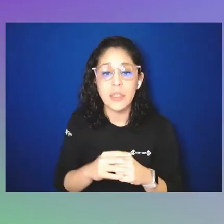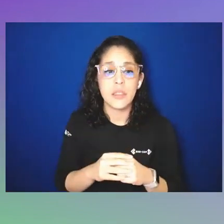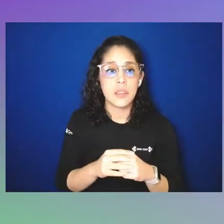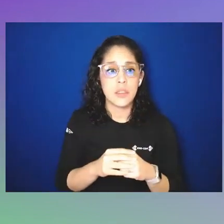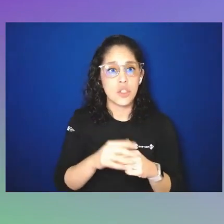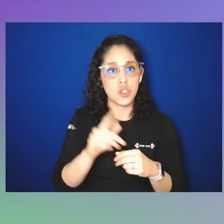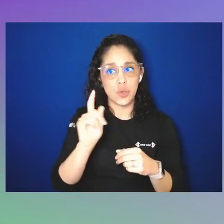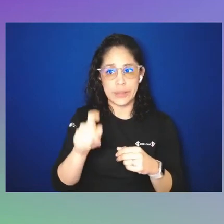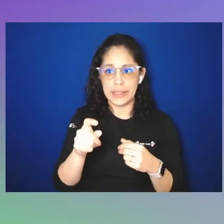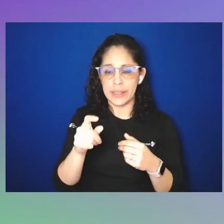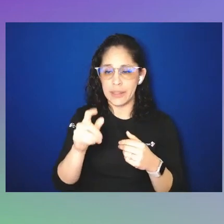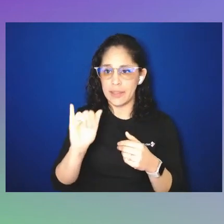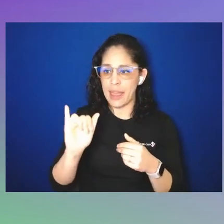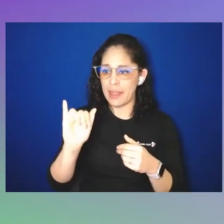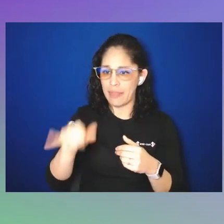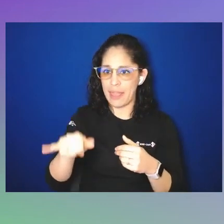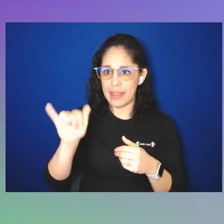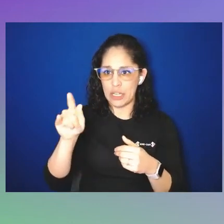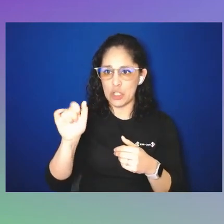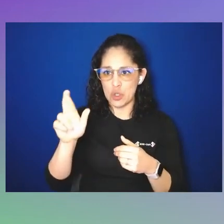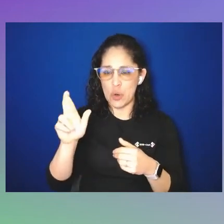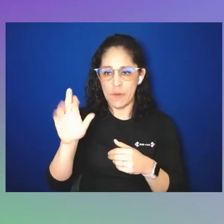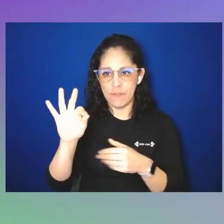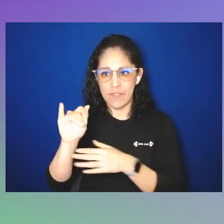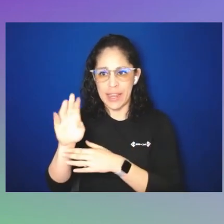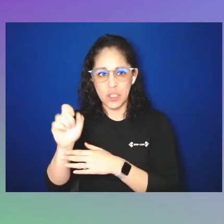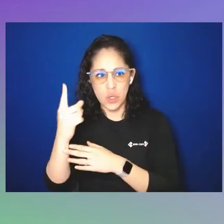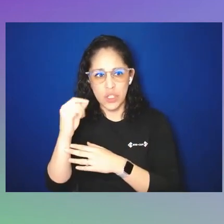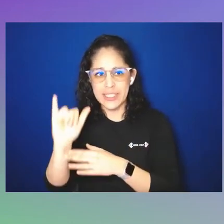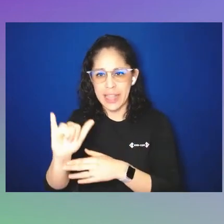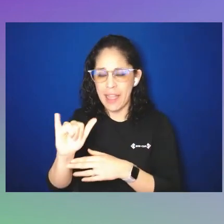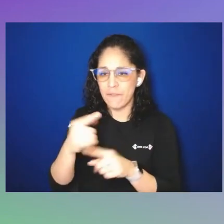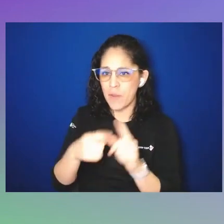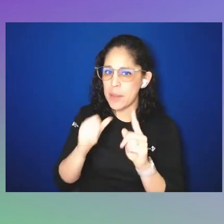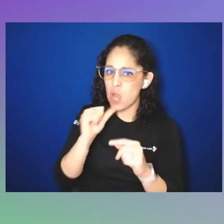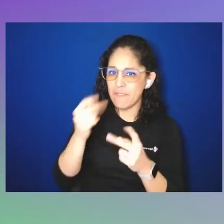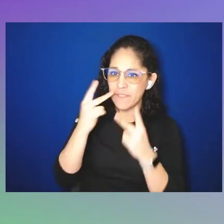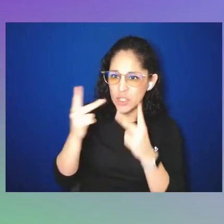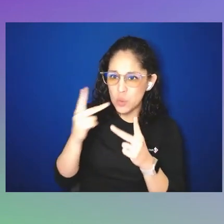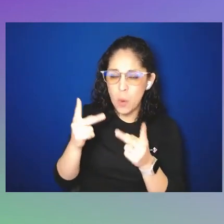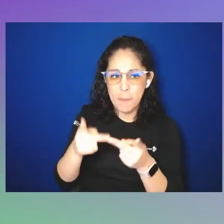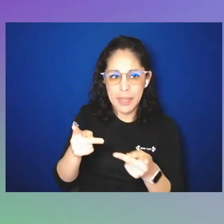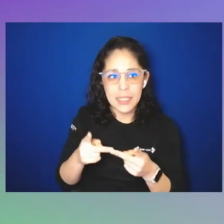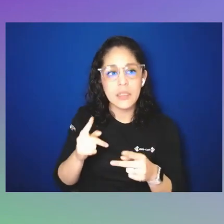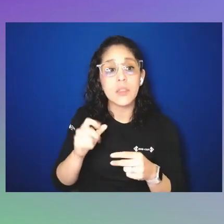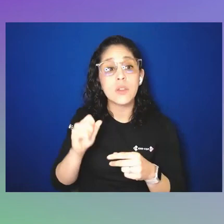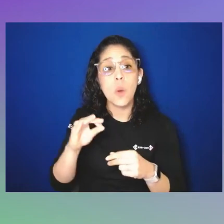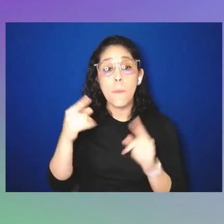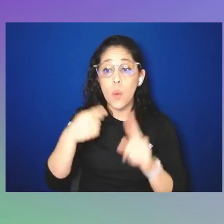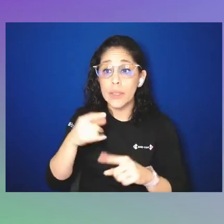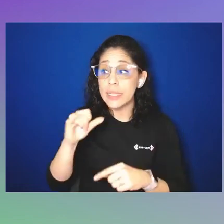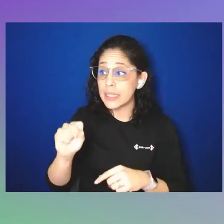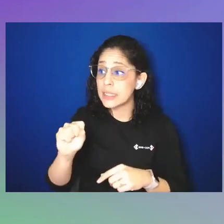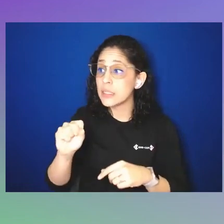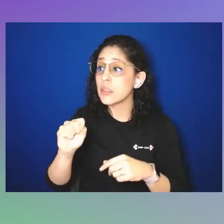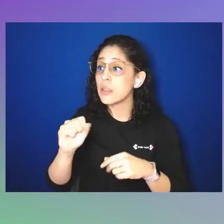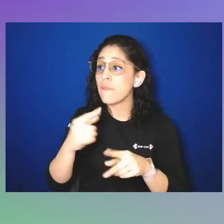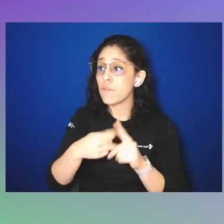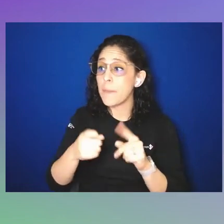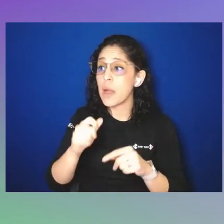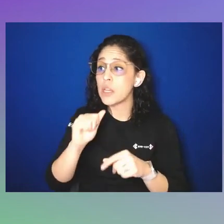non-visually. So it's really more of actually an information architecture problem than it is a